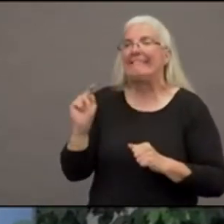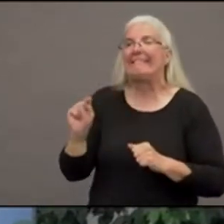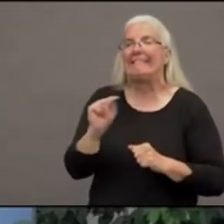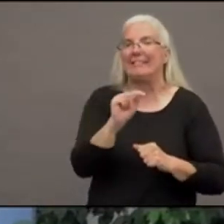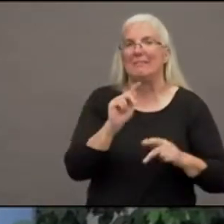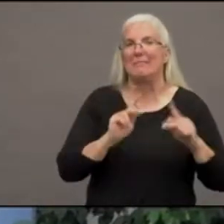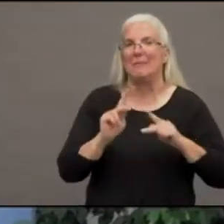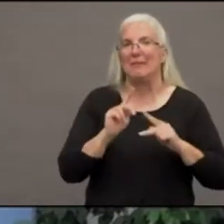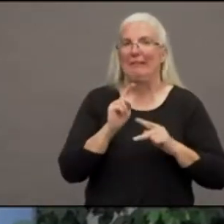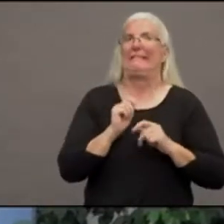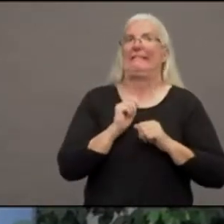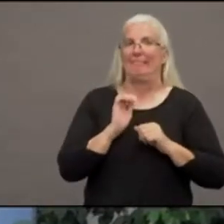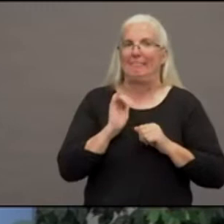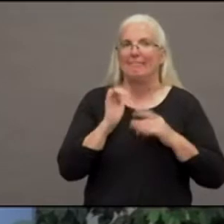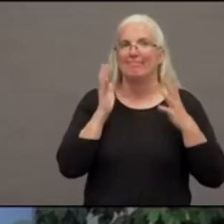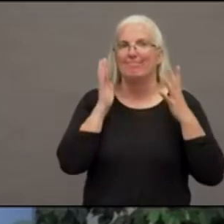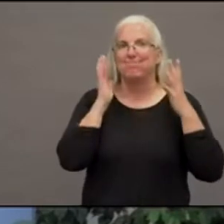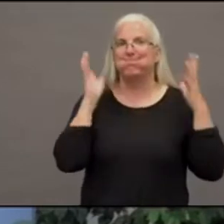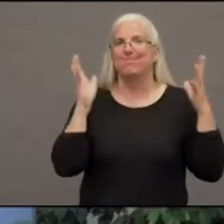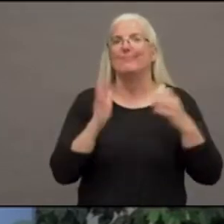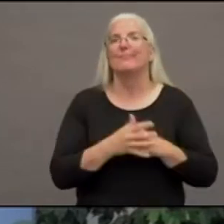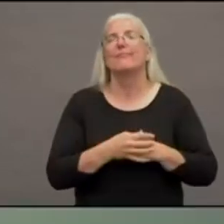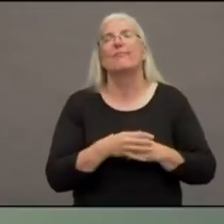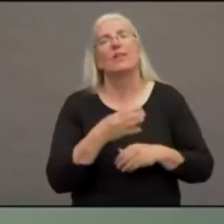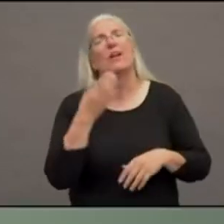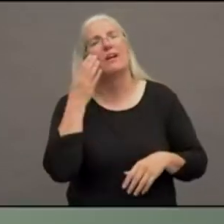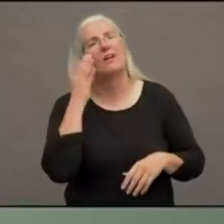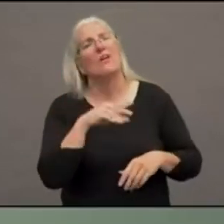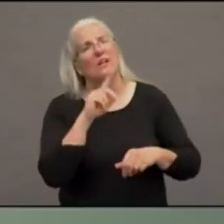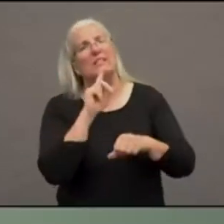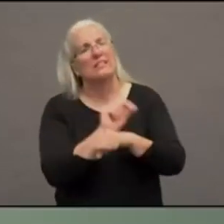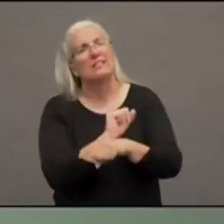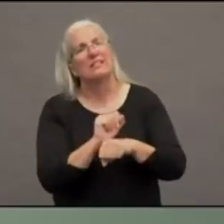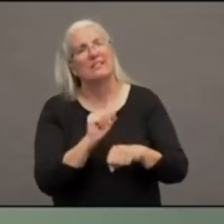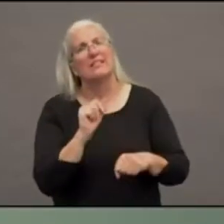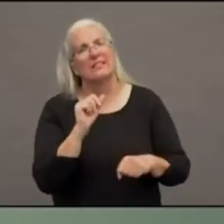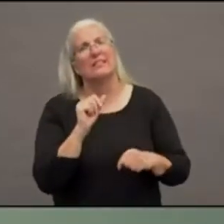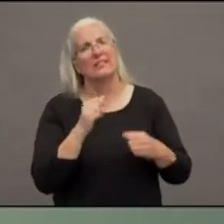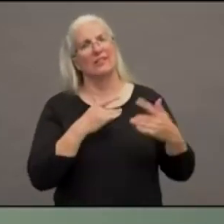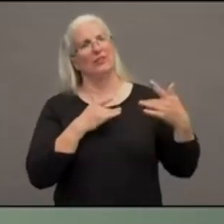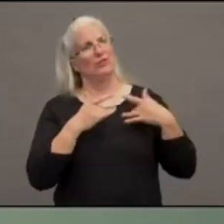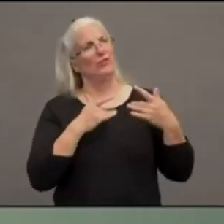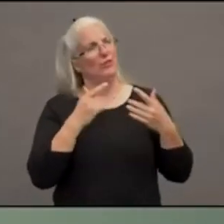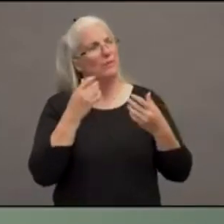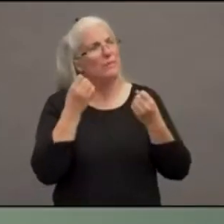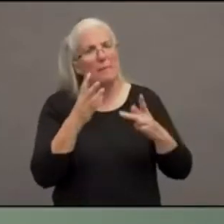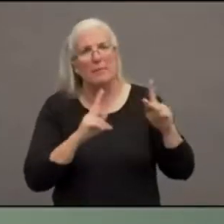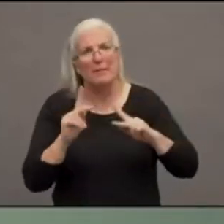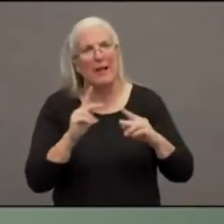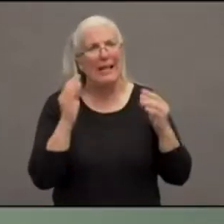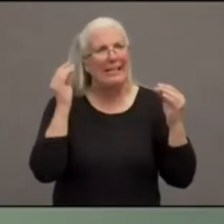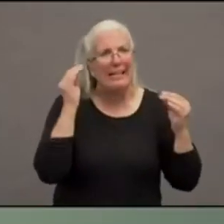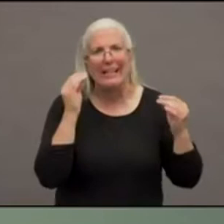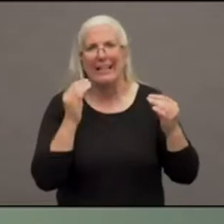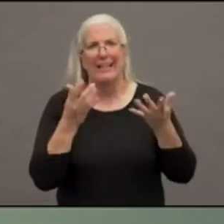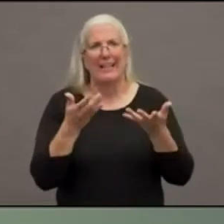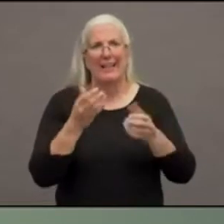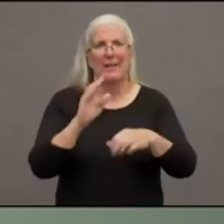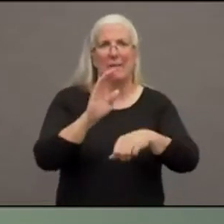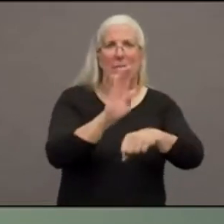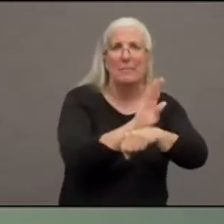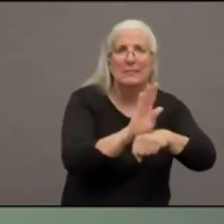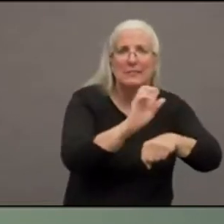many people in many different settings. Of course, people who own businesses, work at businesses, but also people who are trying to